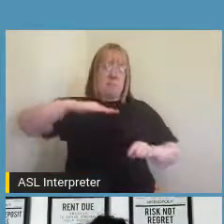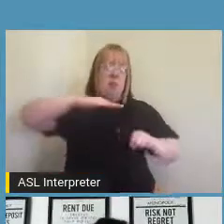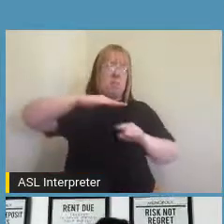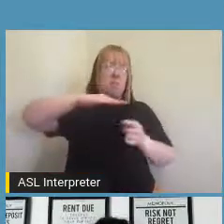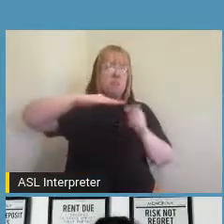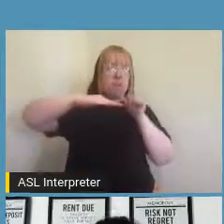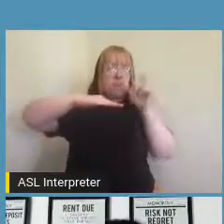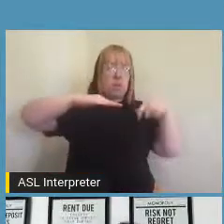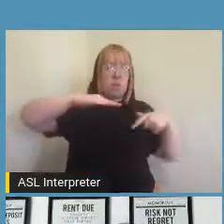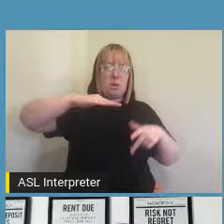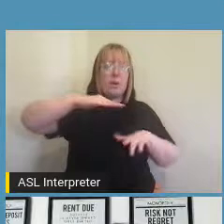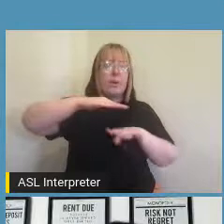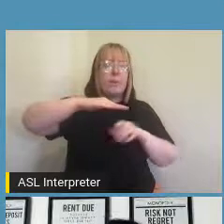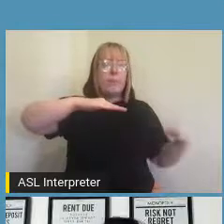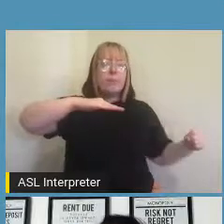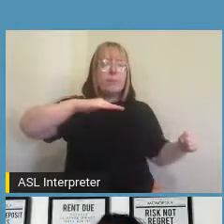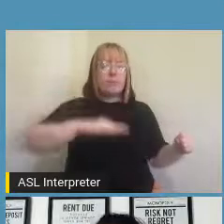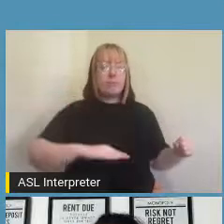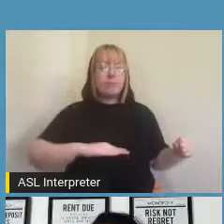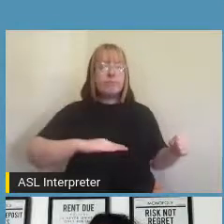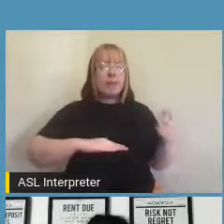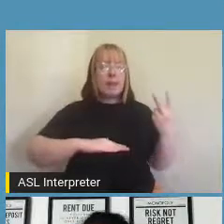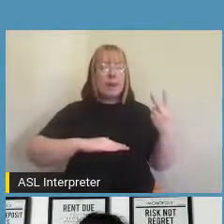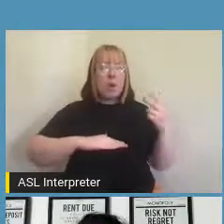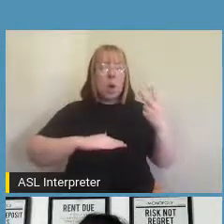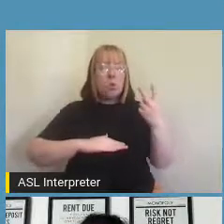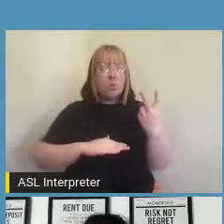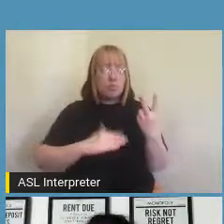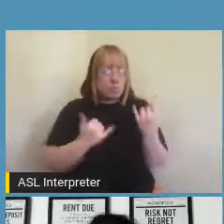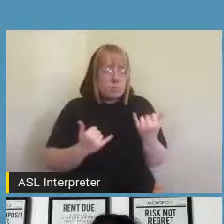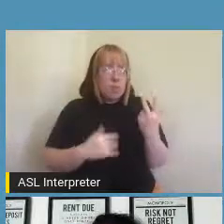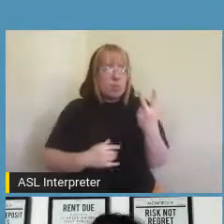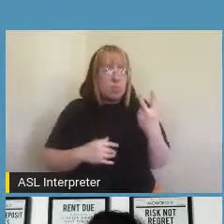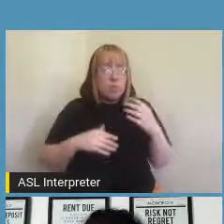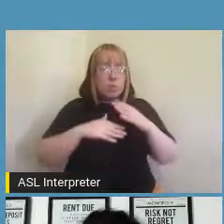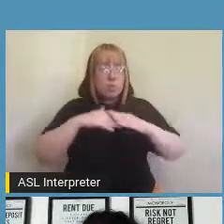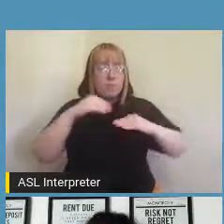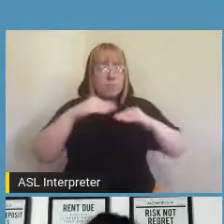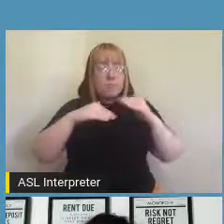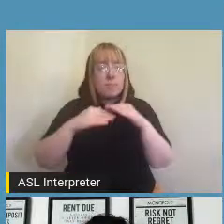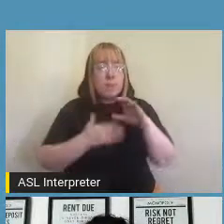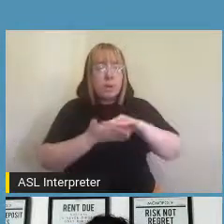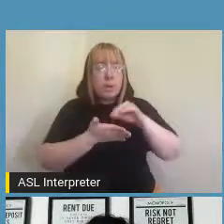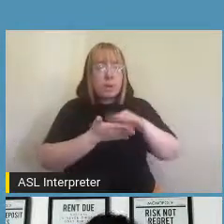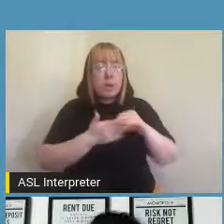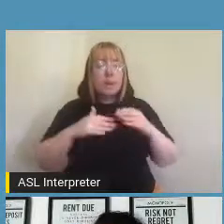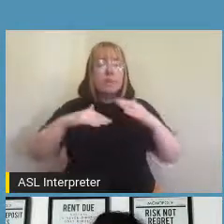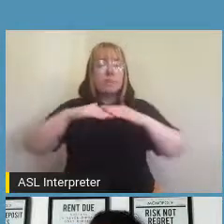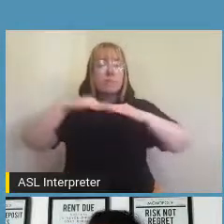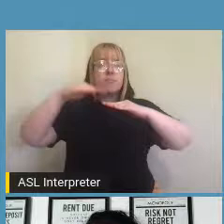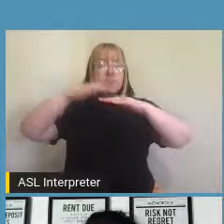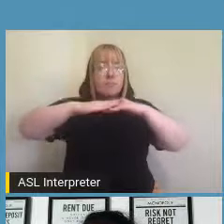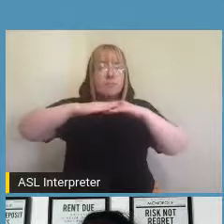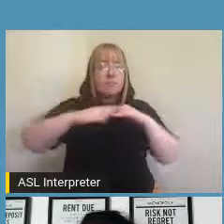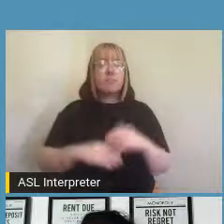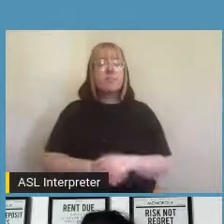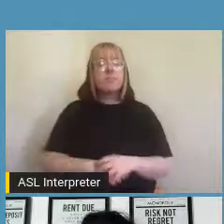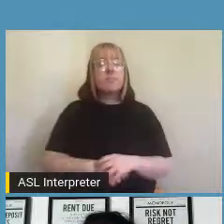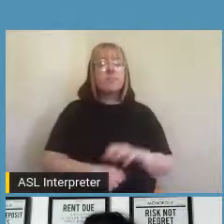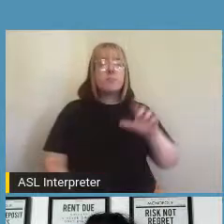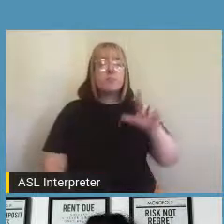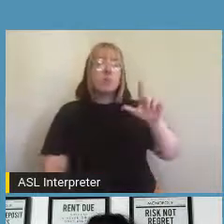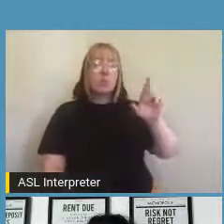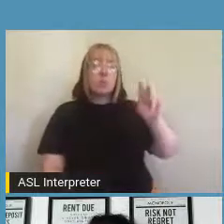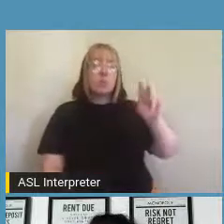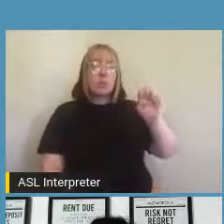and B-roll, which were some of the examples that you saw in Luke's videos examples in the